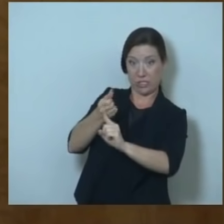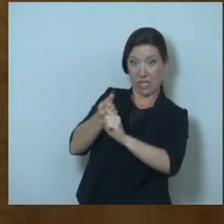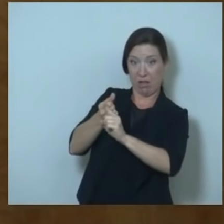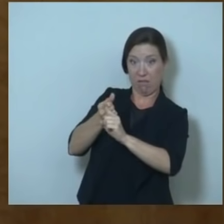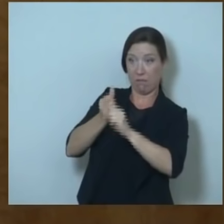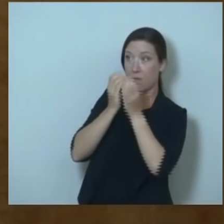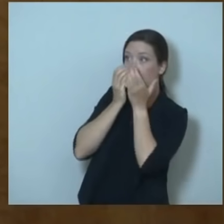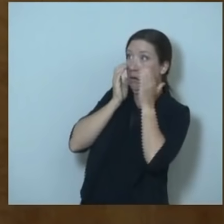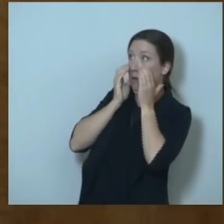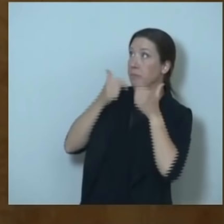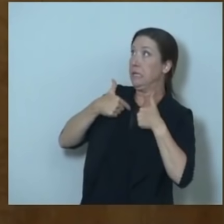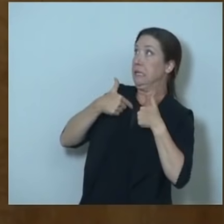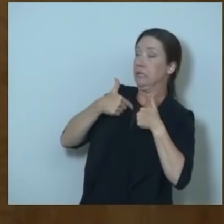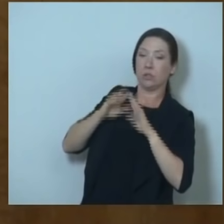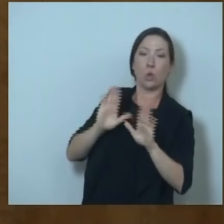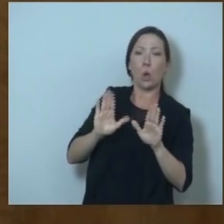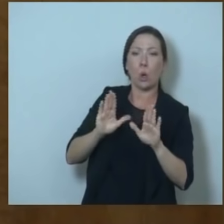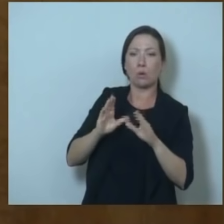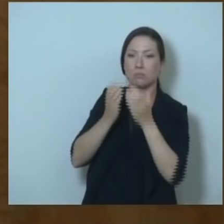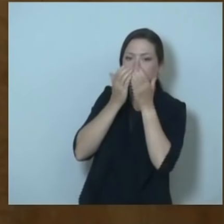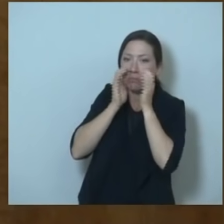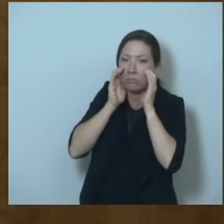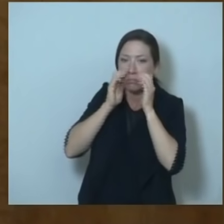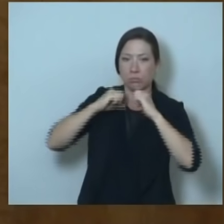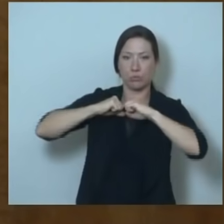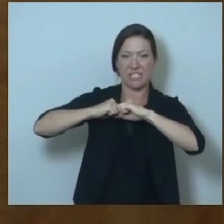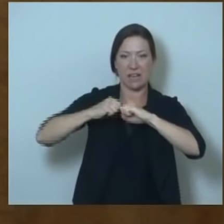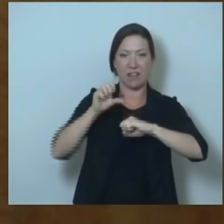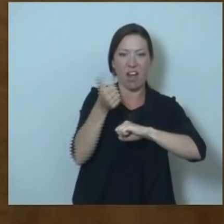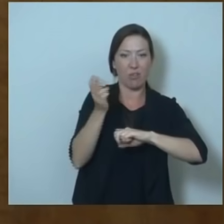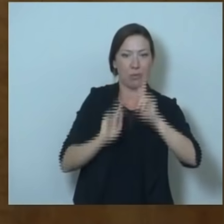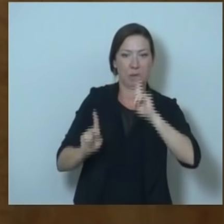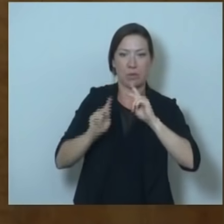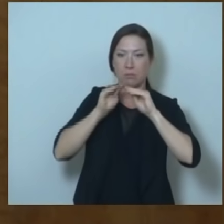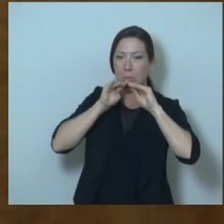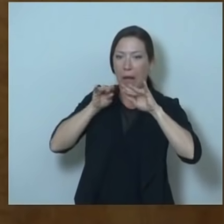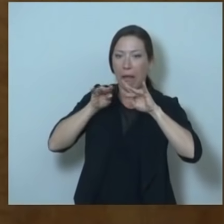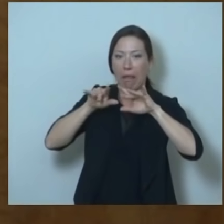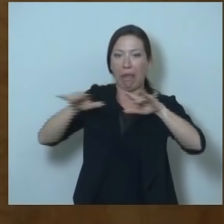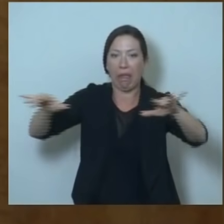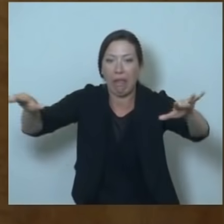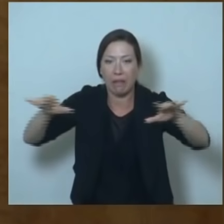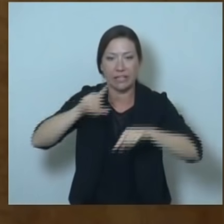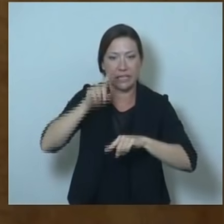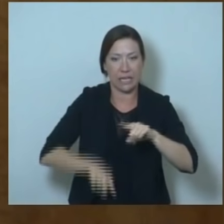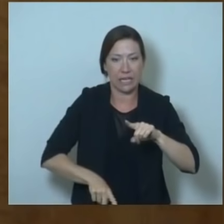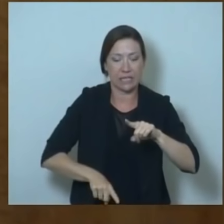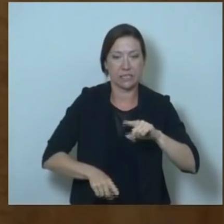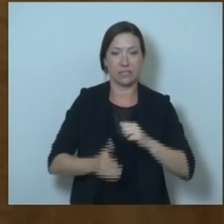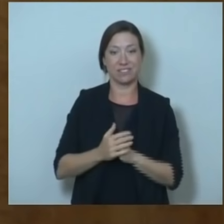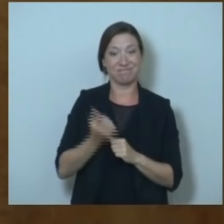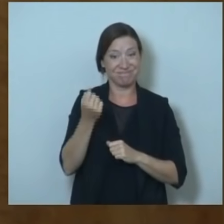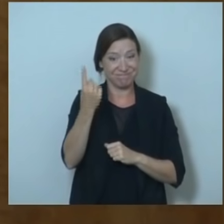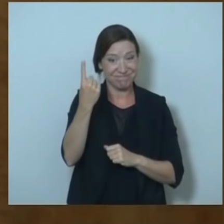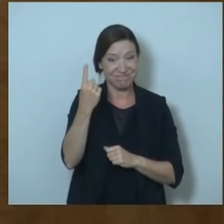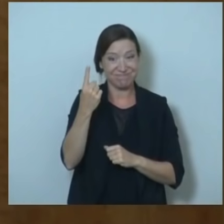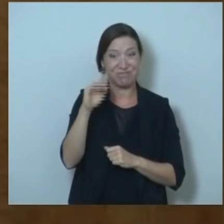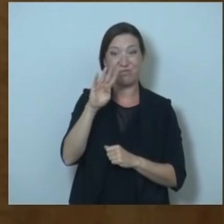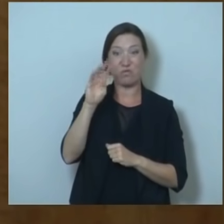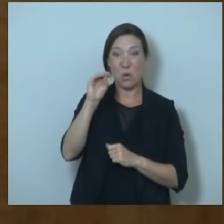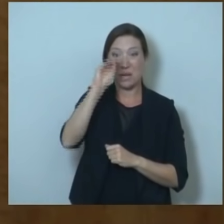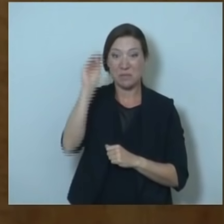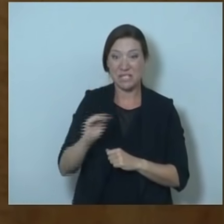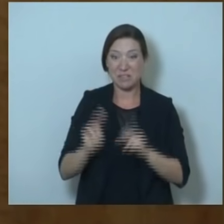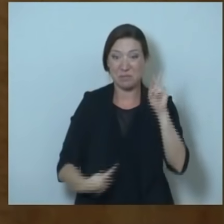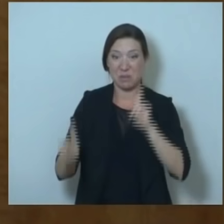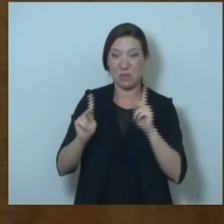you. Up to 44% of people in some studies transmitted COVID before they had any symptoms. So please